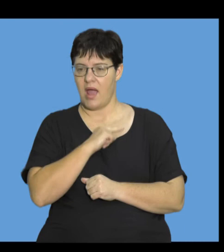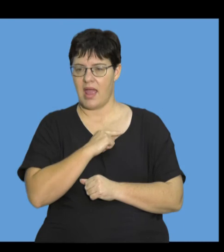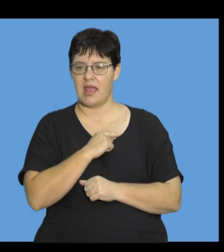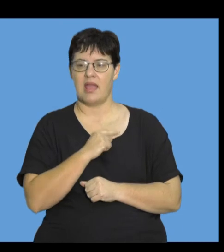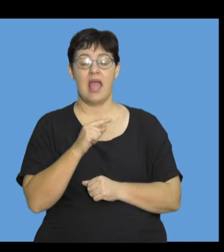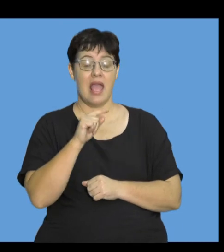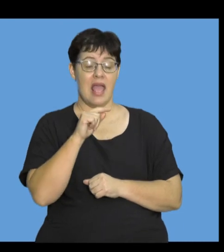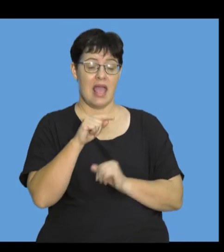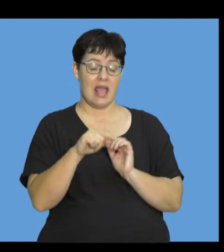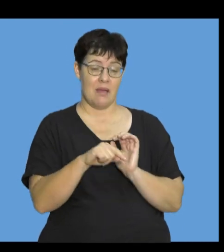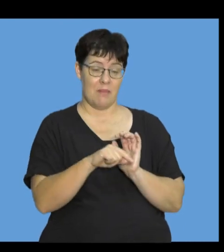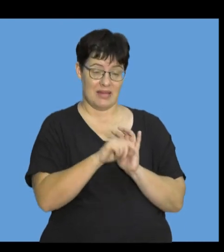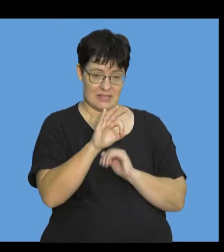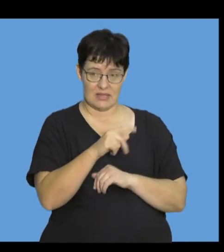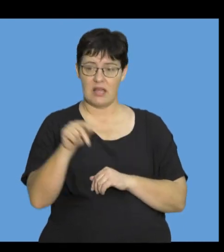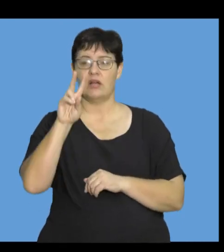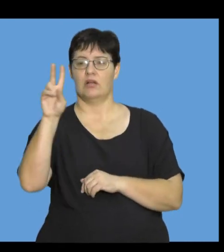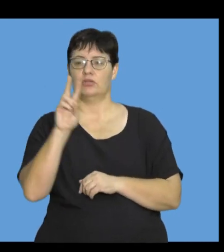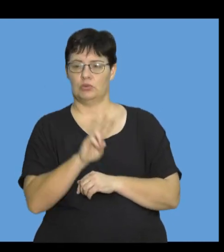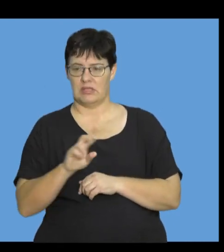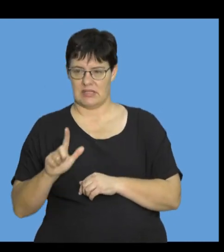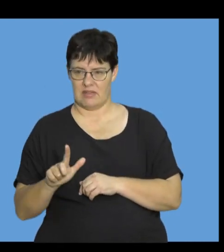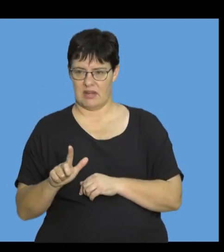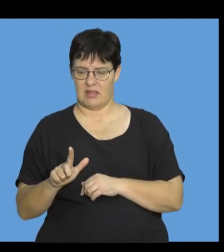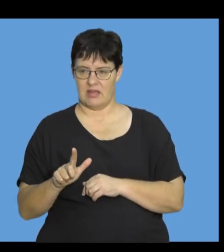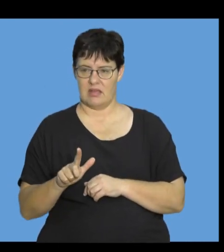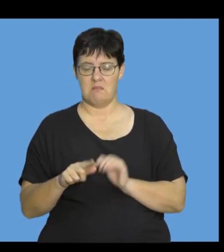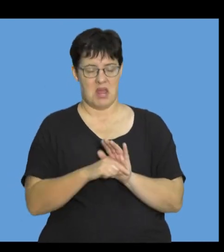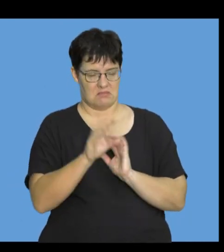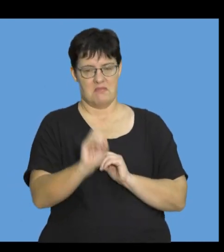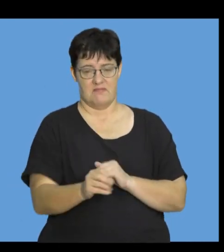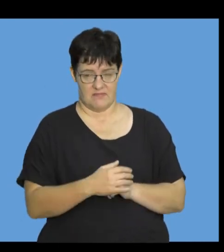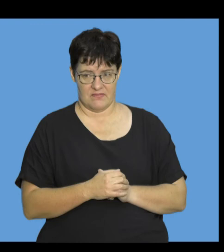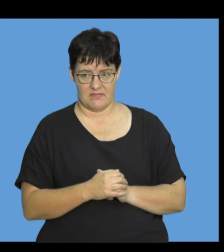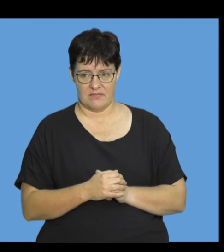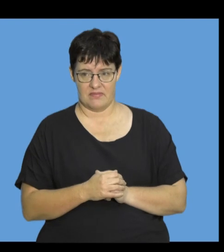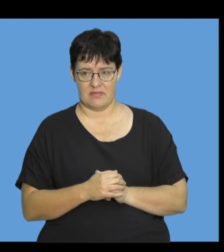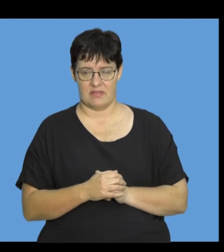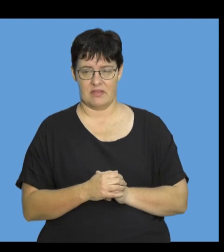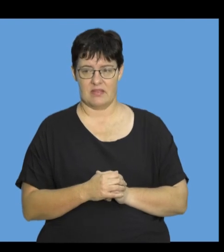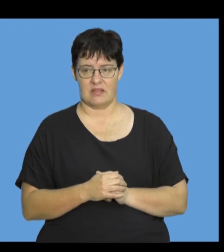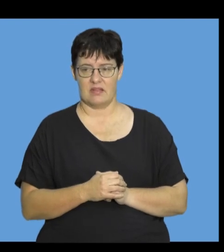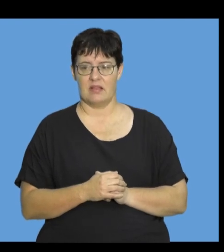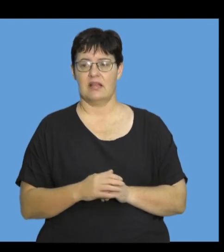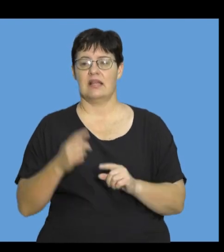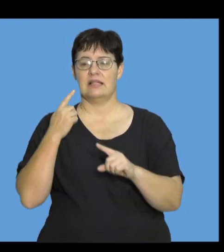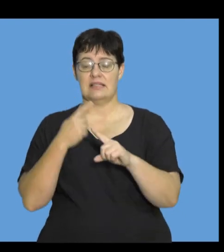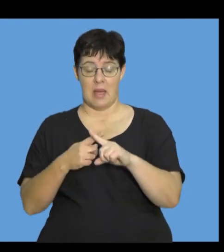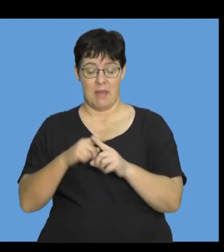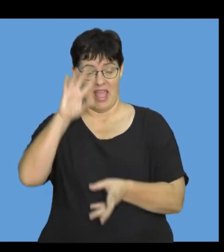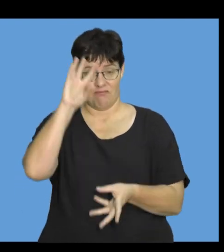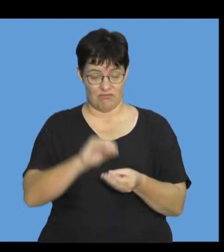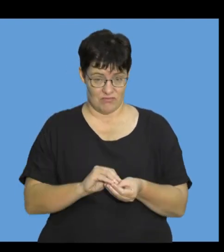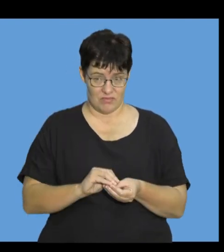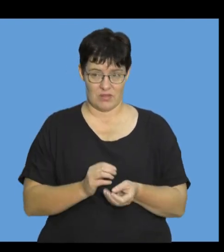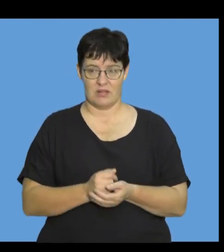can. Why? Because 3 to the exponent of 3 is 27, which will give me what I have there. And then I will need to